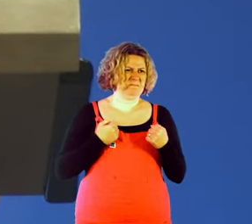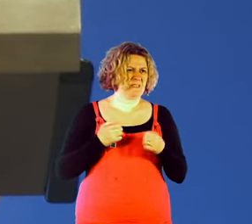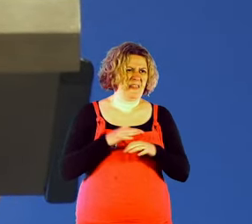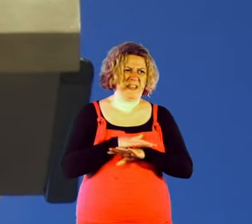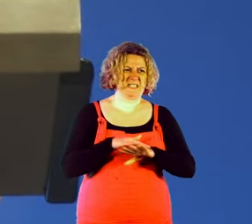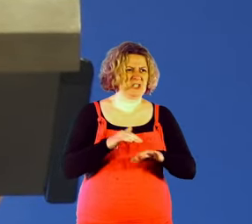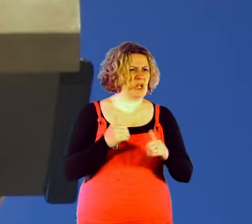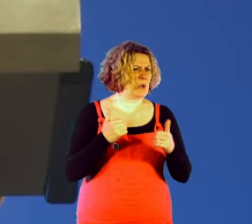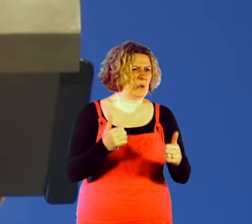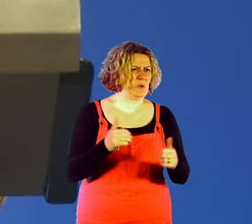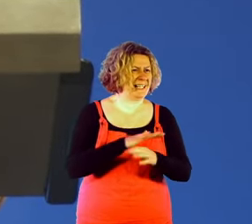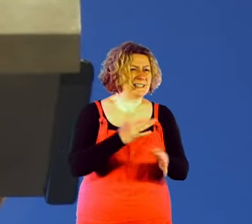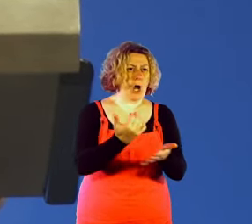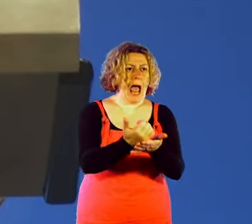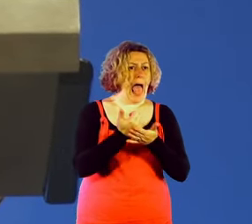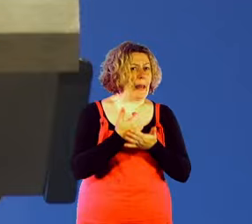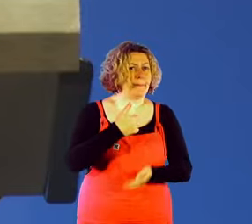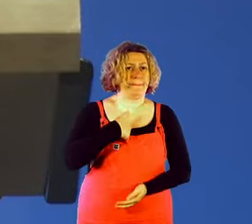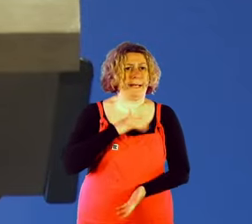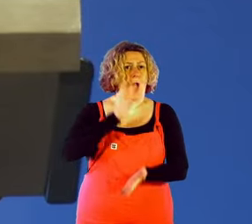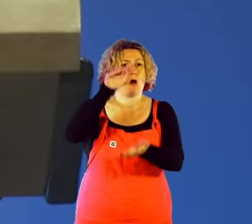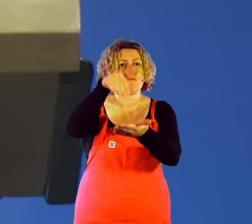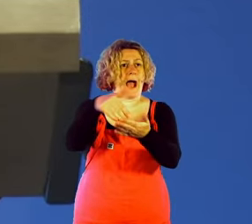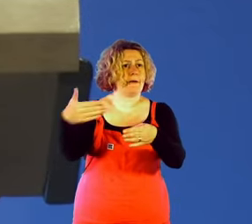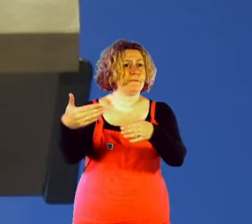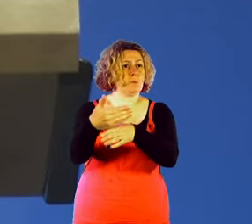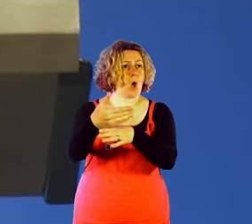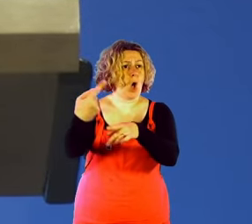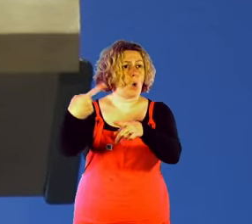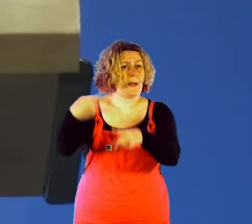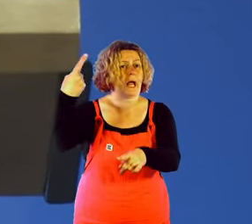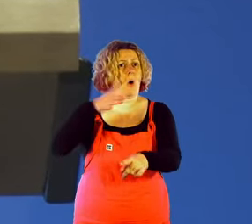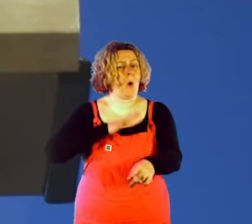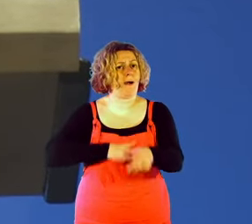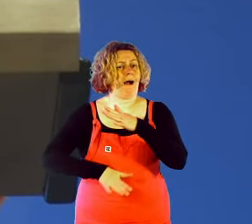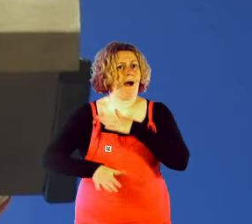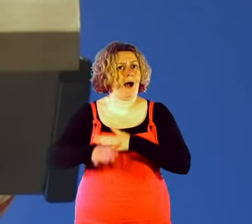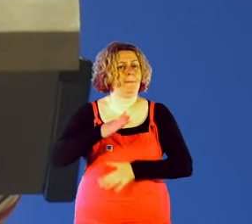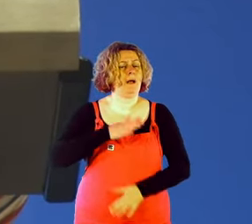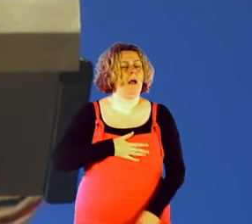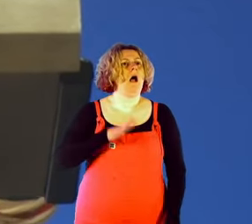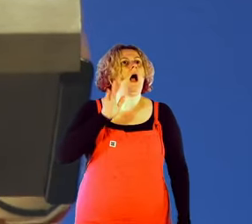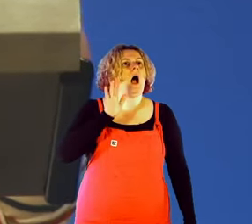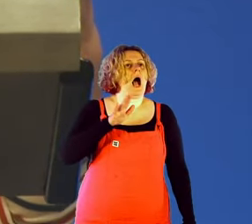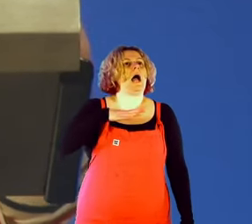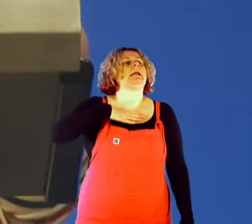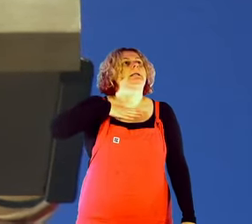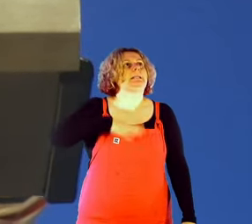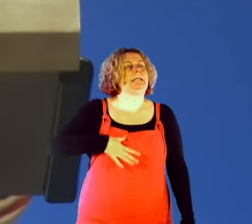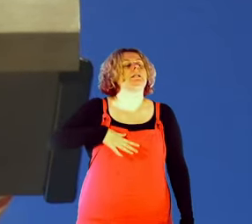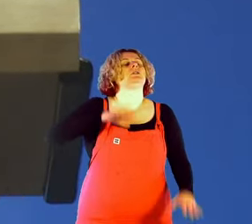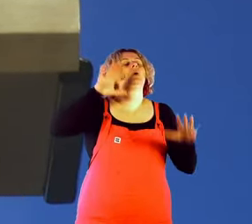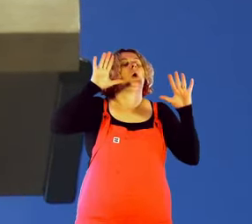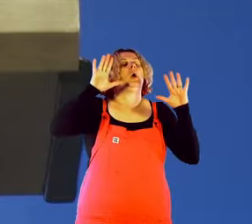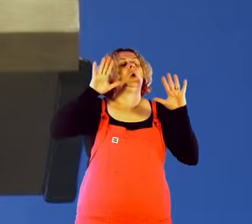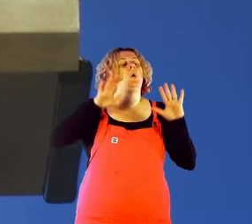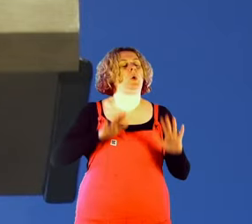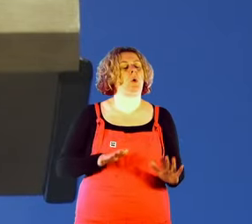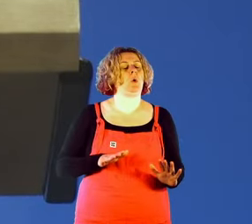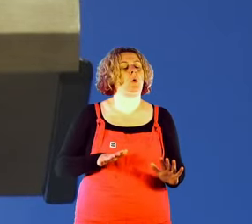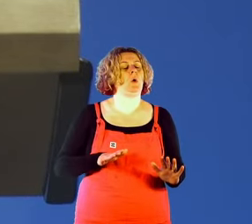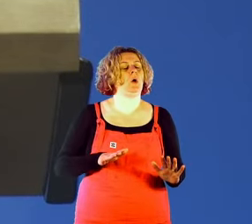It's certainly not helping me get anywhere quicker. I need to do something about that. And so I deliberately said, right, when I notice I start to feel like